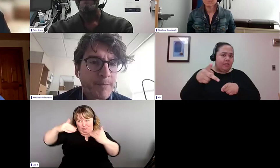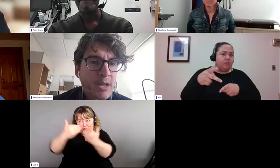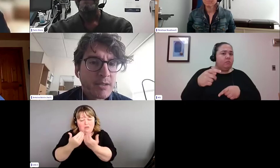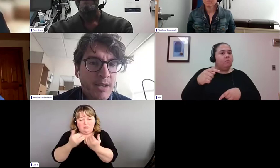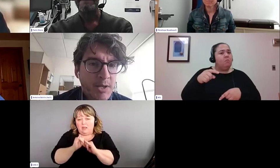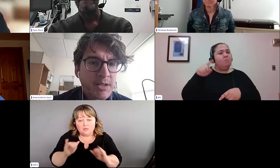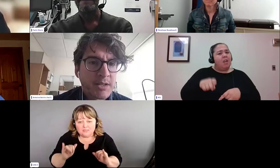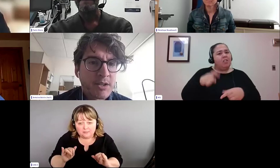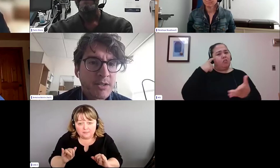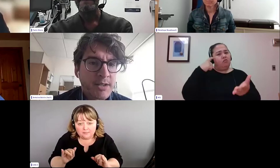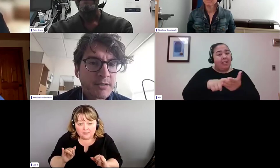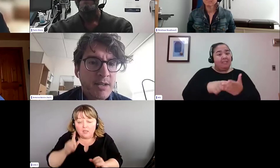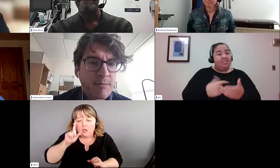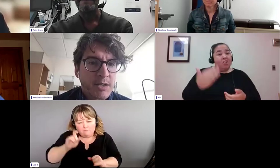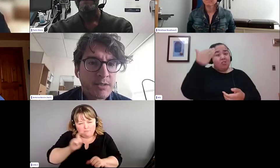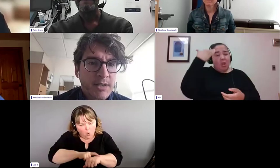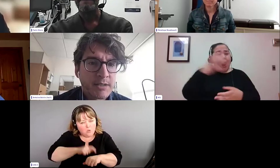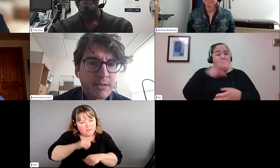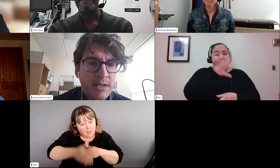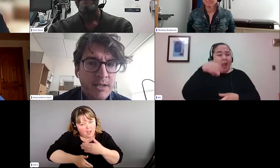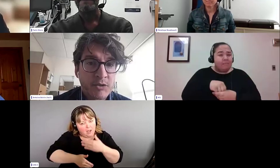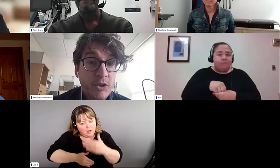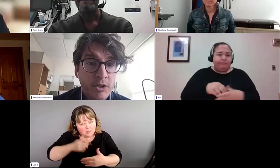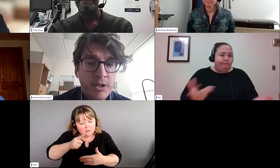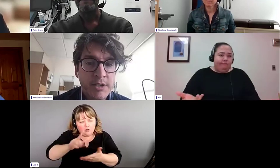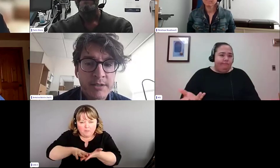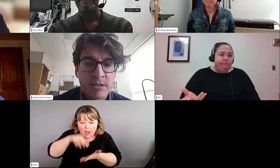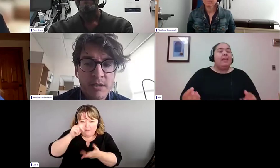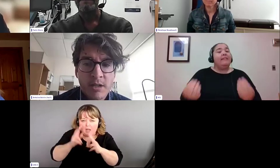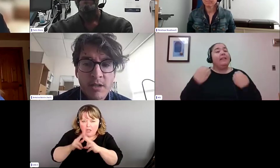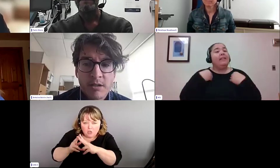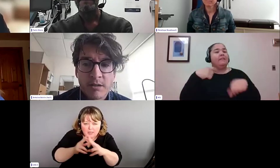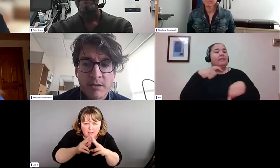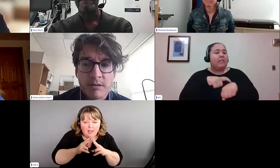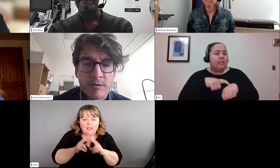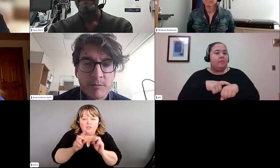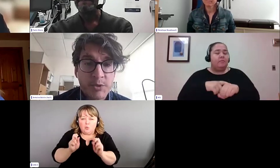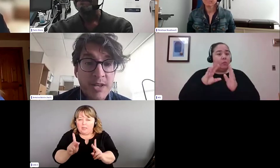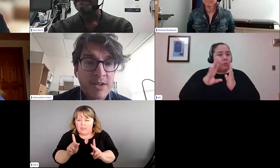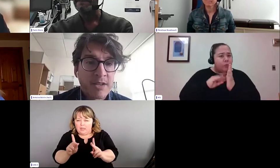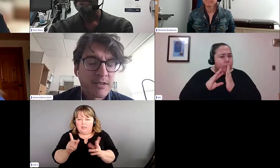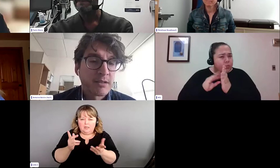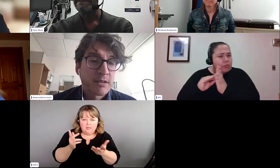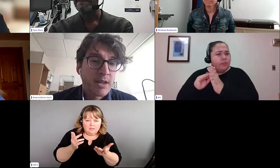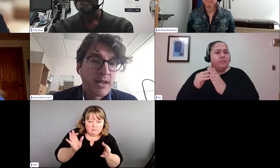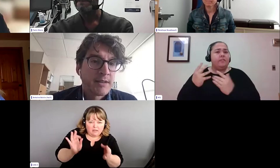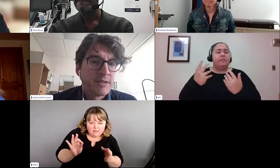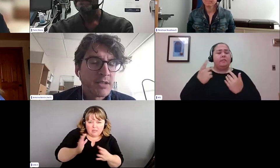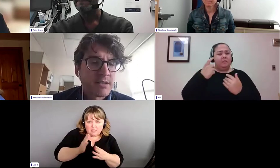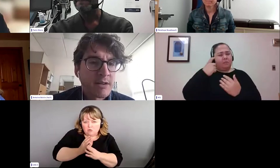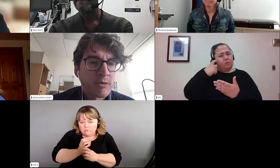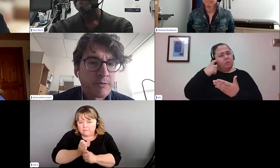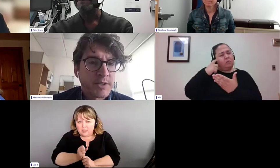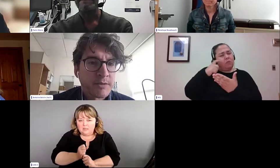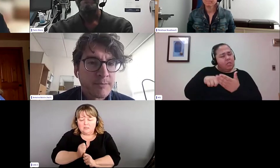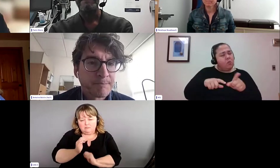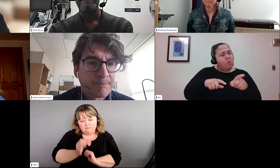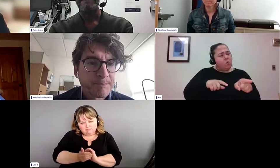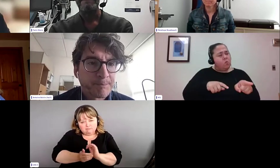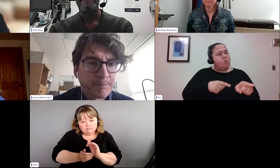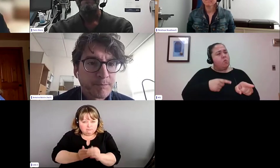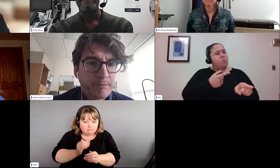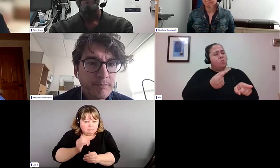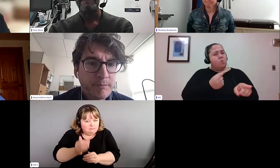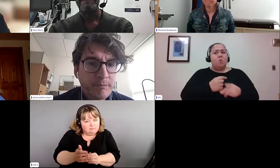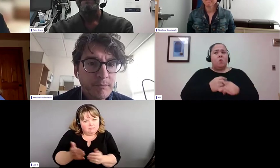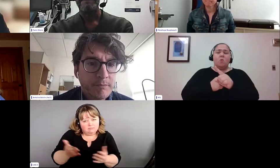know everything and give ourselves time, learn to recognize others and to recognize ourselves and